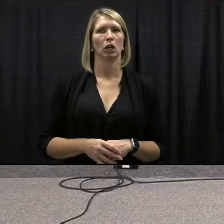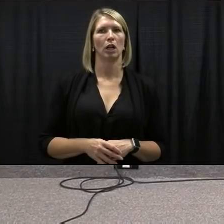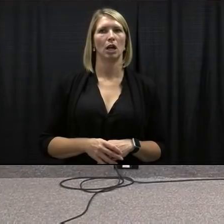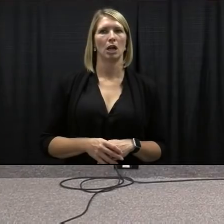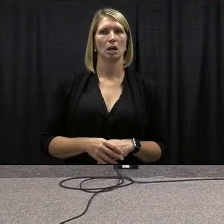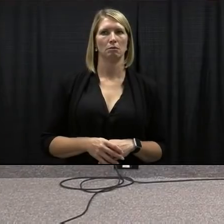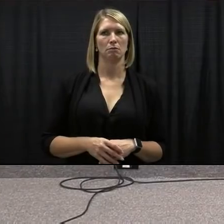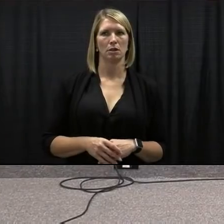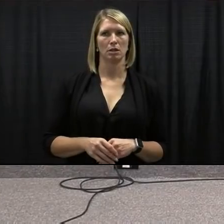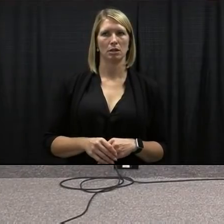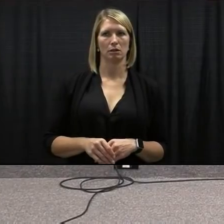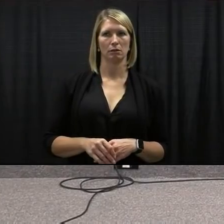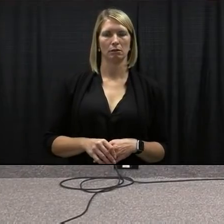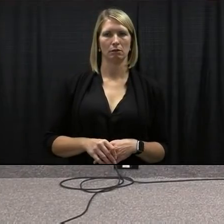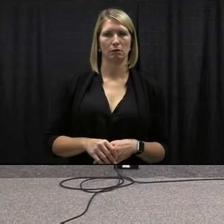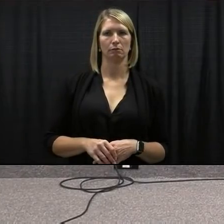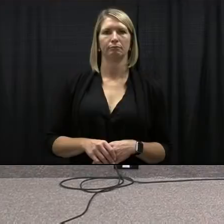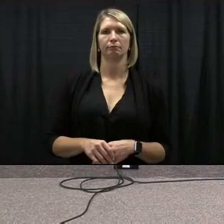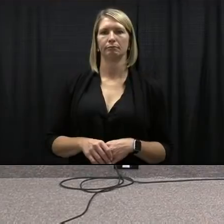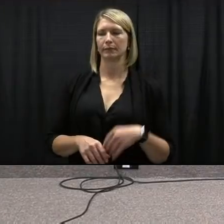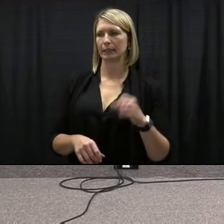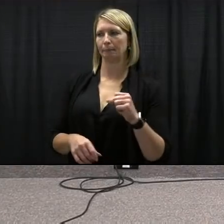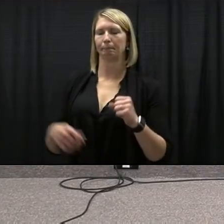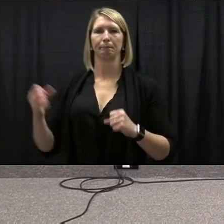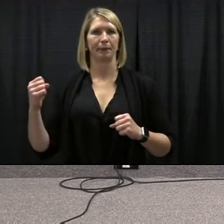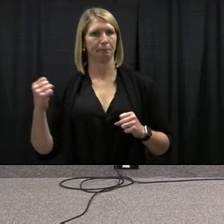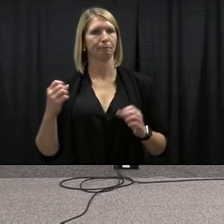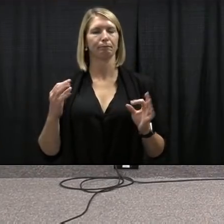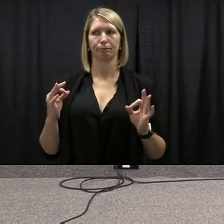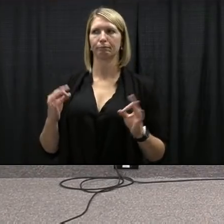just didn't want to leave that out there. Quite right. Yeah.